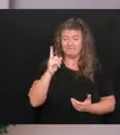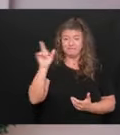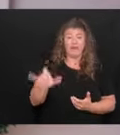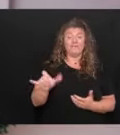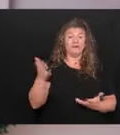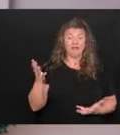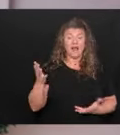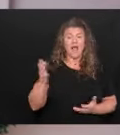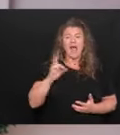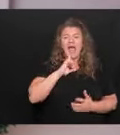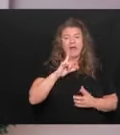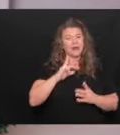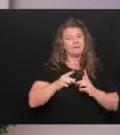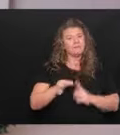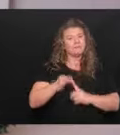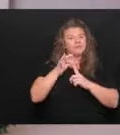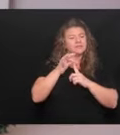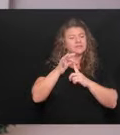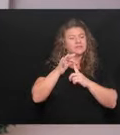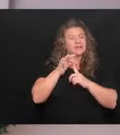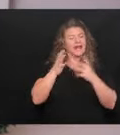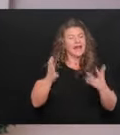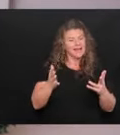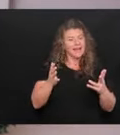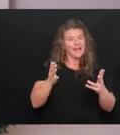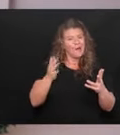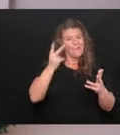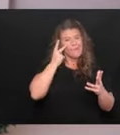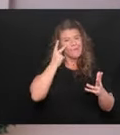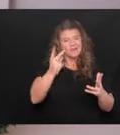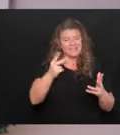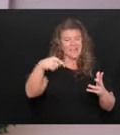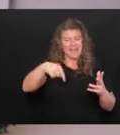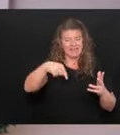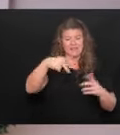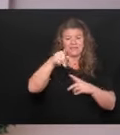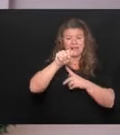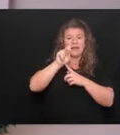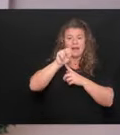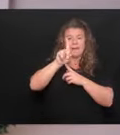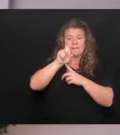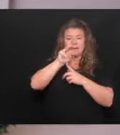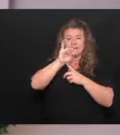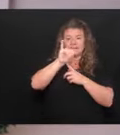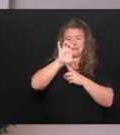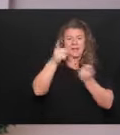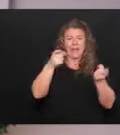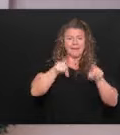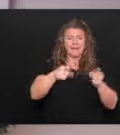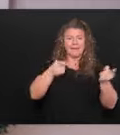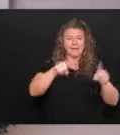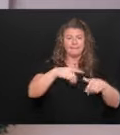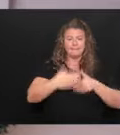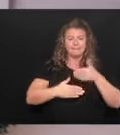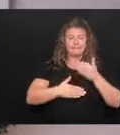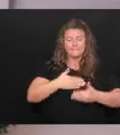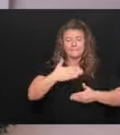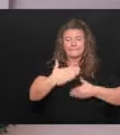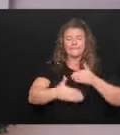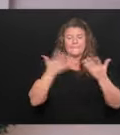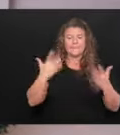And ultimately, you know, Kenny, we are seeing this pandemic unfold. And as we have talked